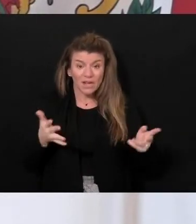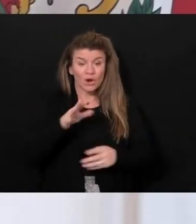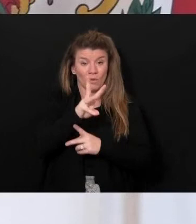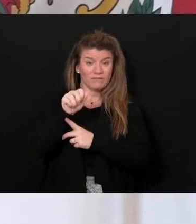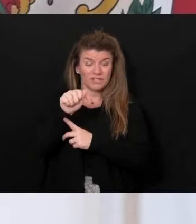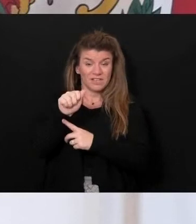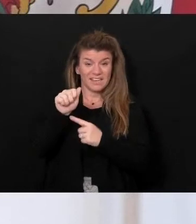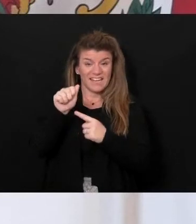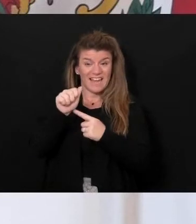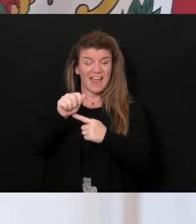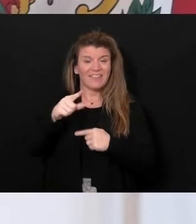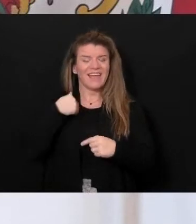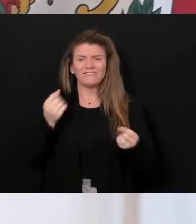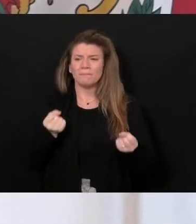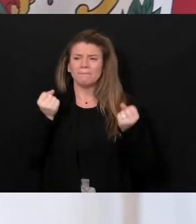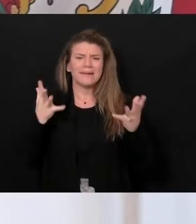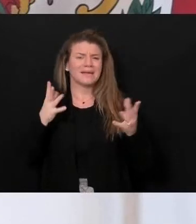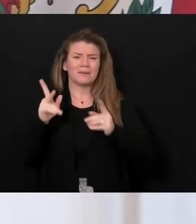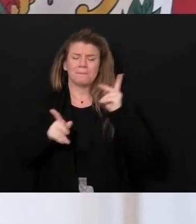many, many loved ones.